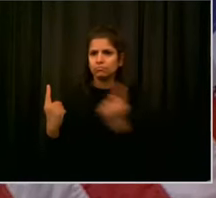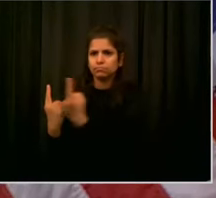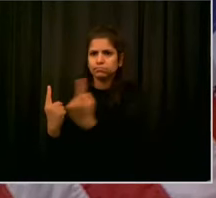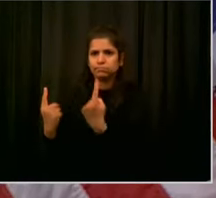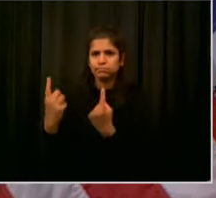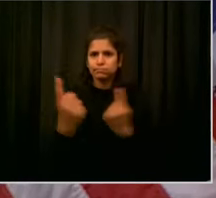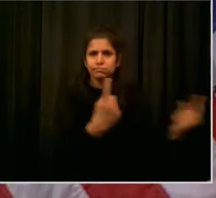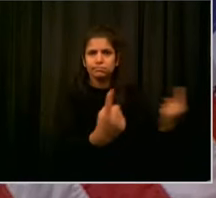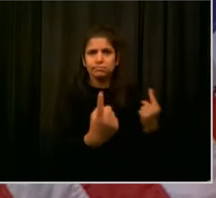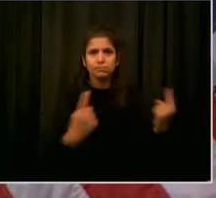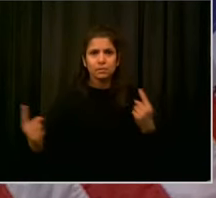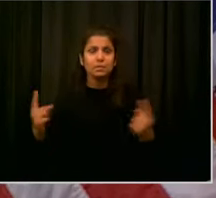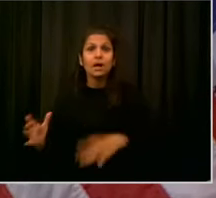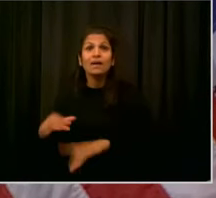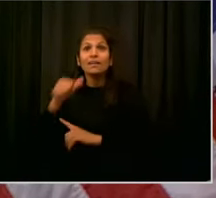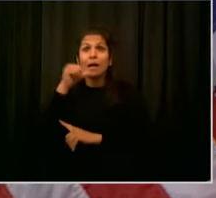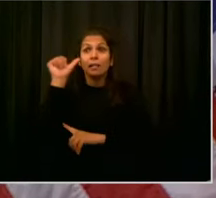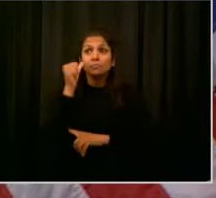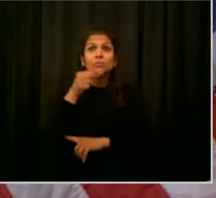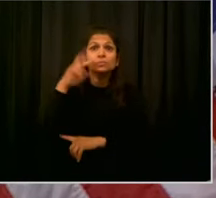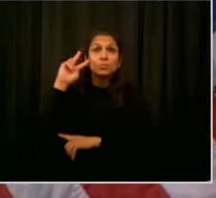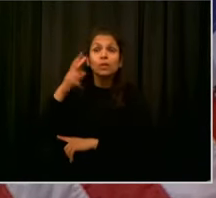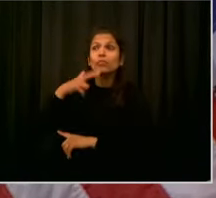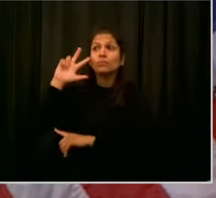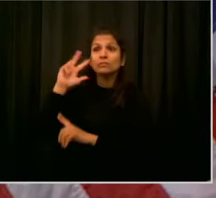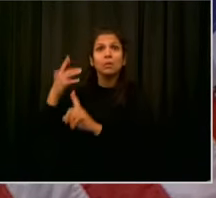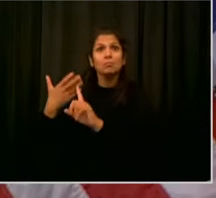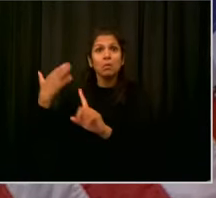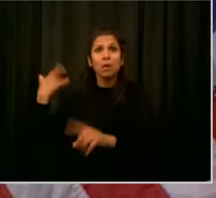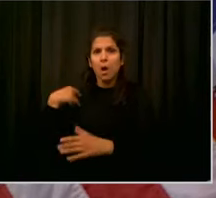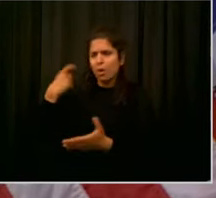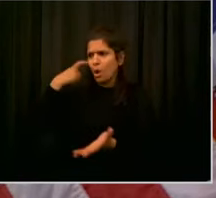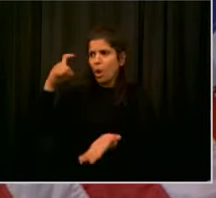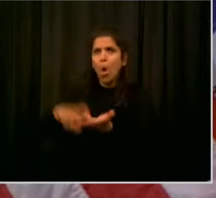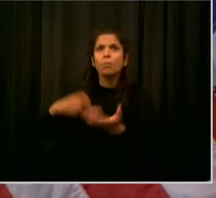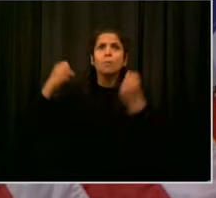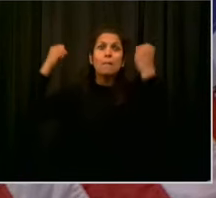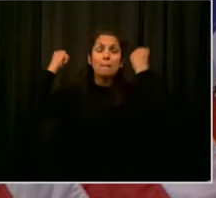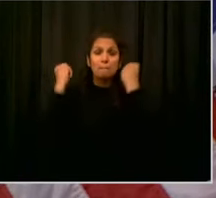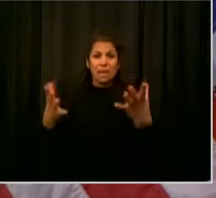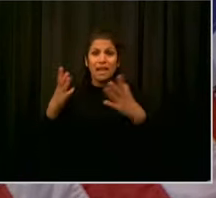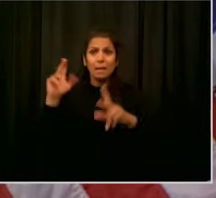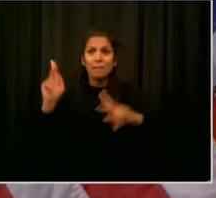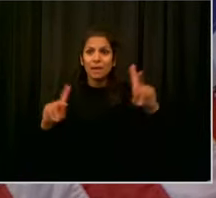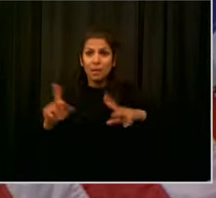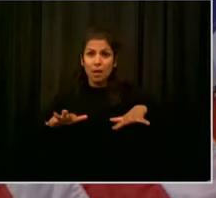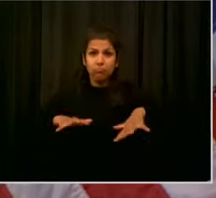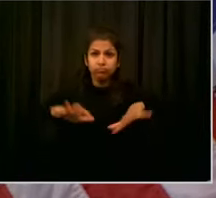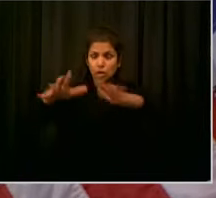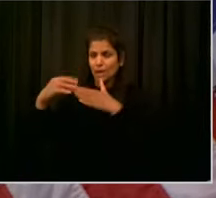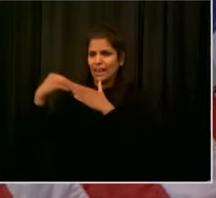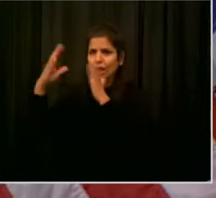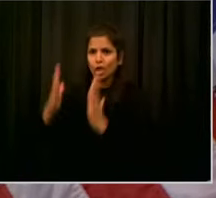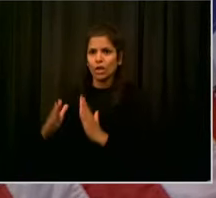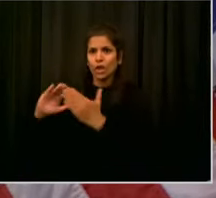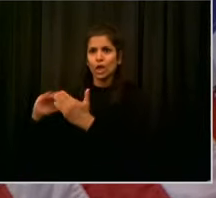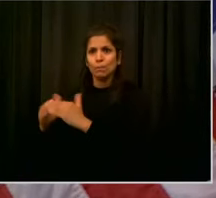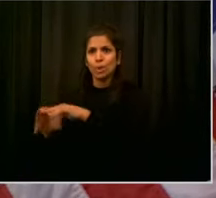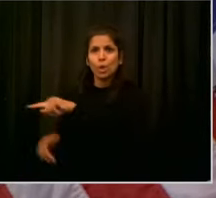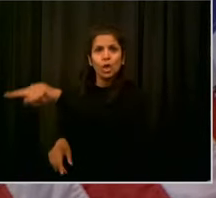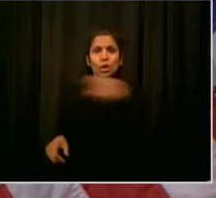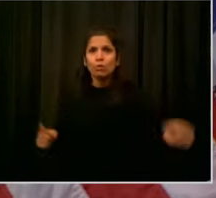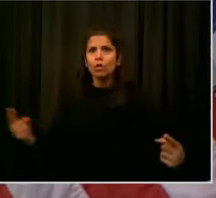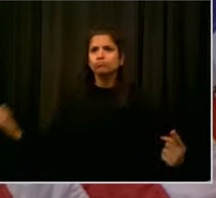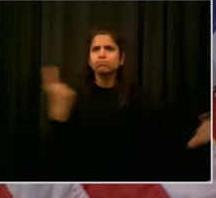property. The Cure Violence movement, I think, is one of the most hopeful things we've seen in this city in recent years. People from the community, including some people